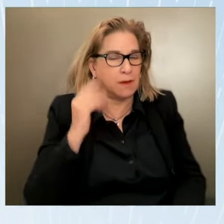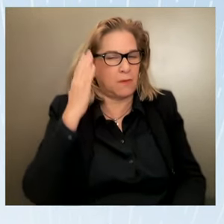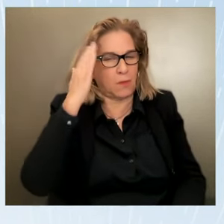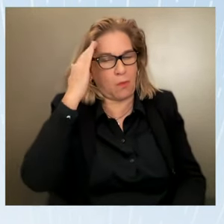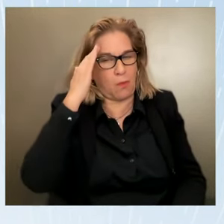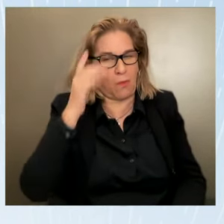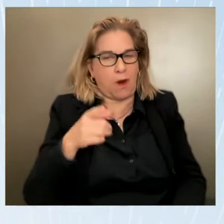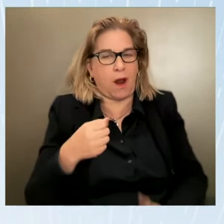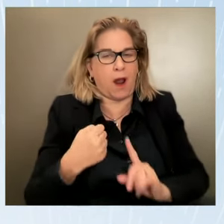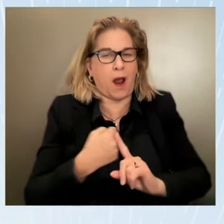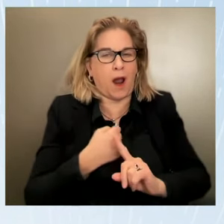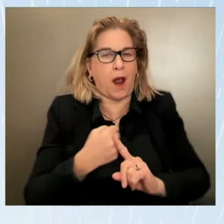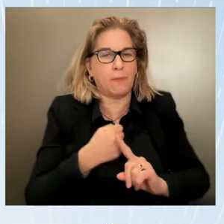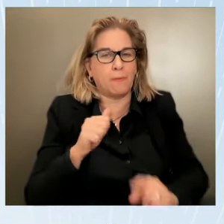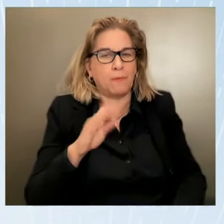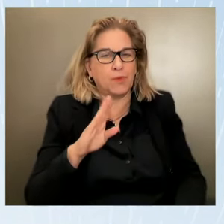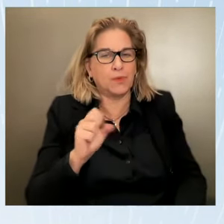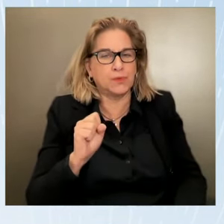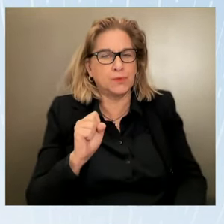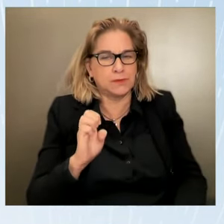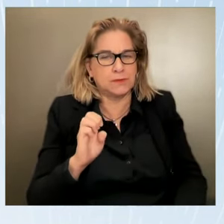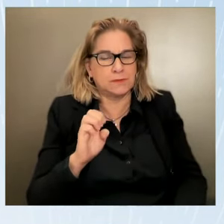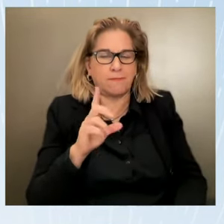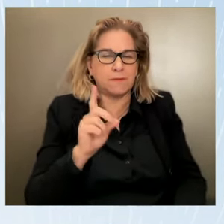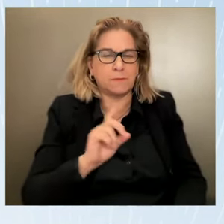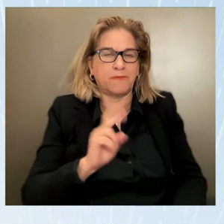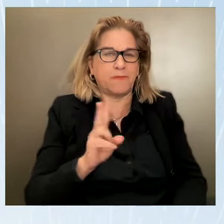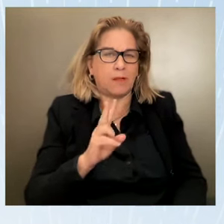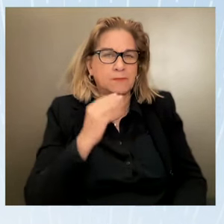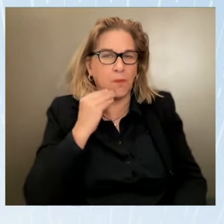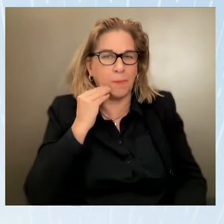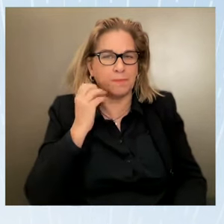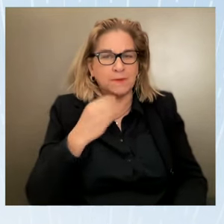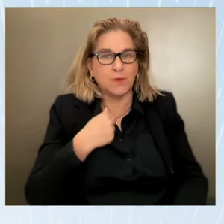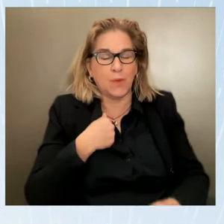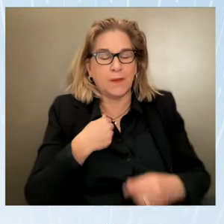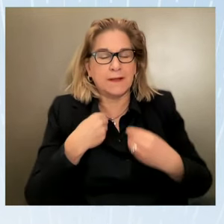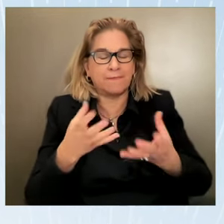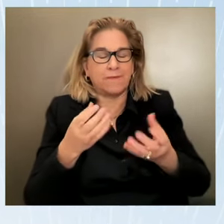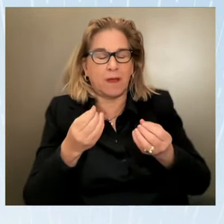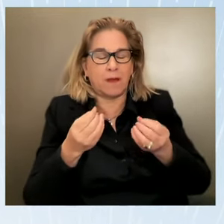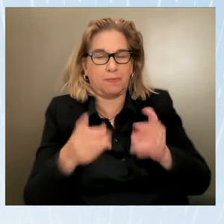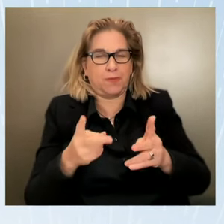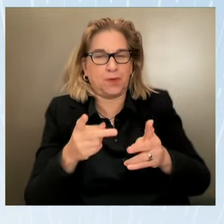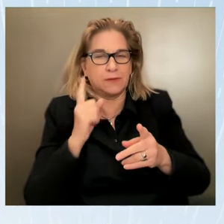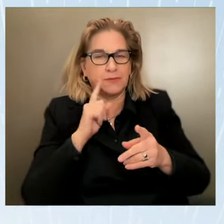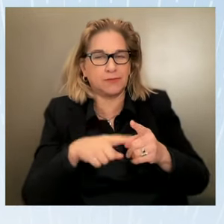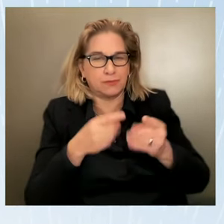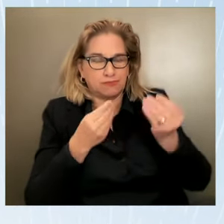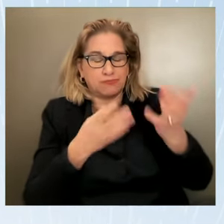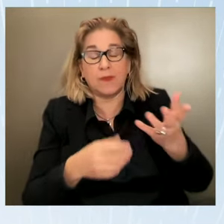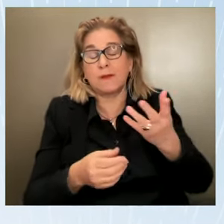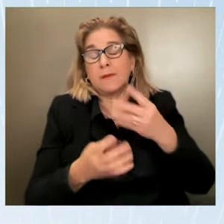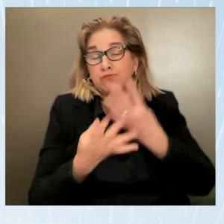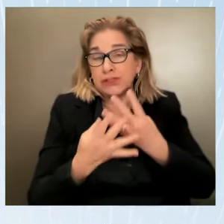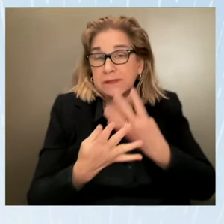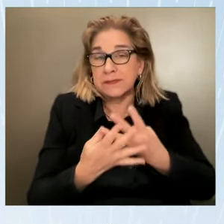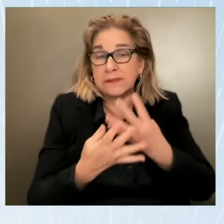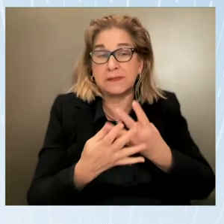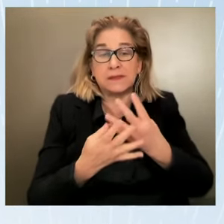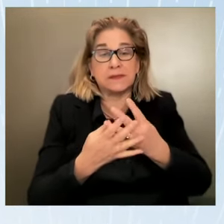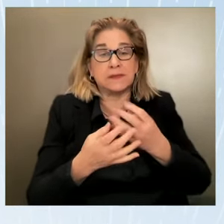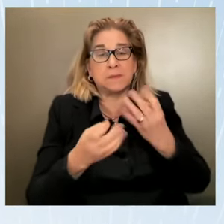30 forensic nurses on call 24/7. 365 days a year to provide comfort and care while also collecting